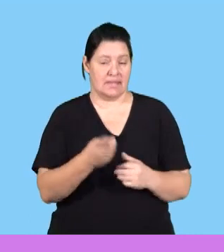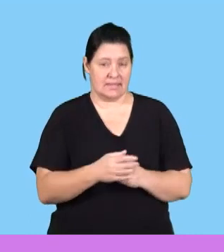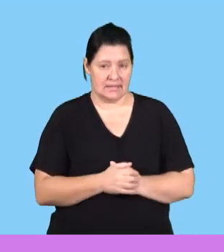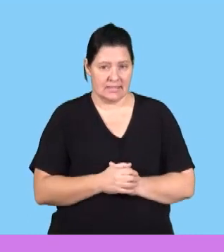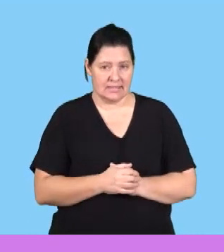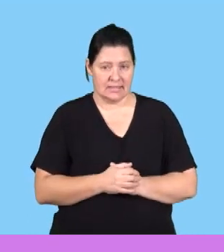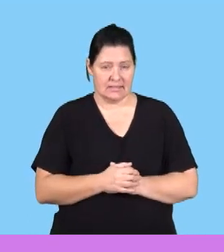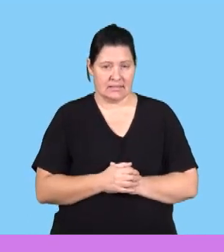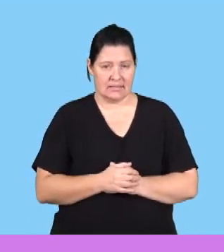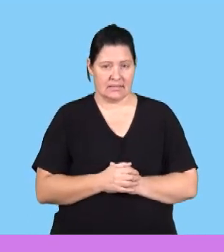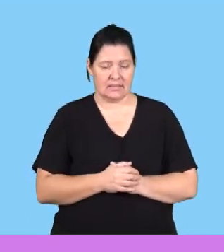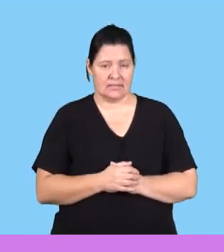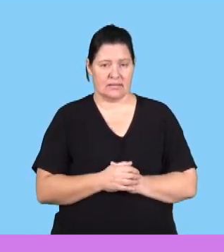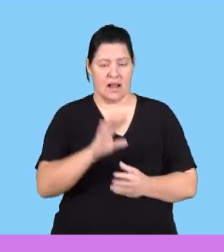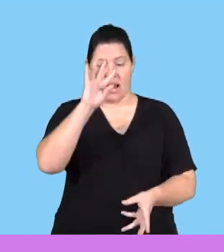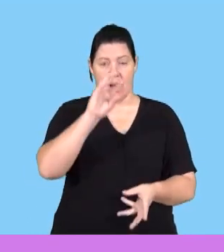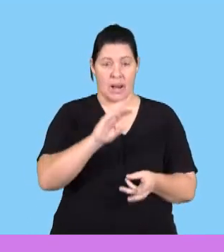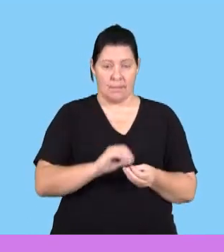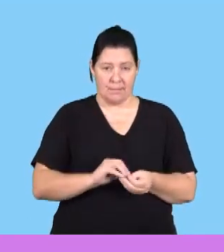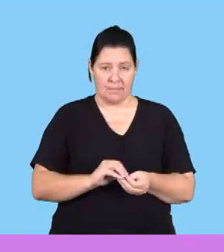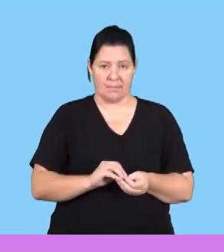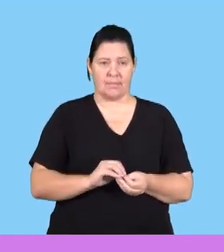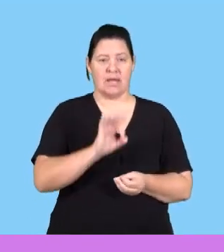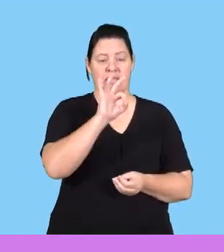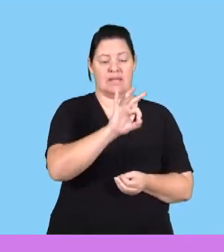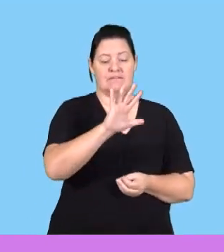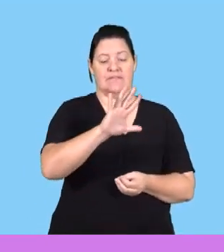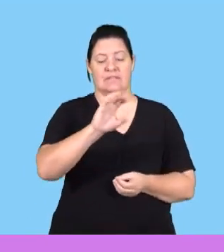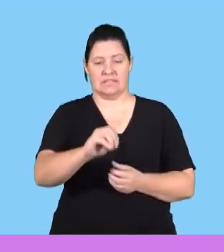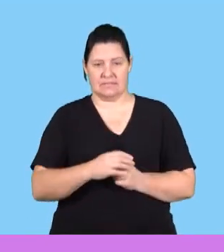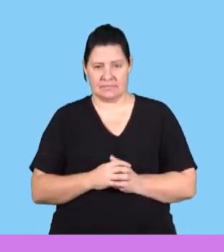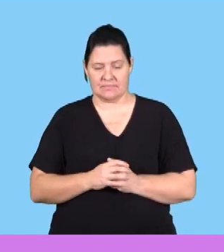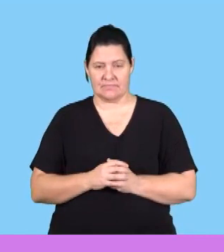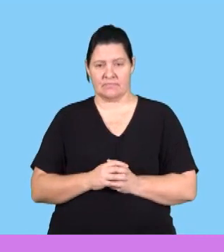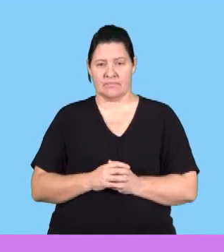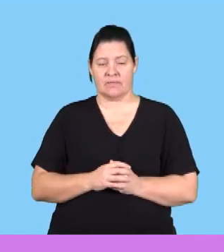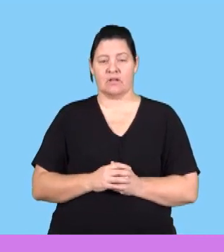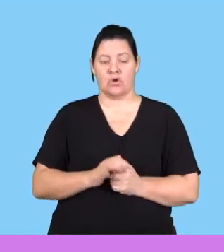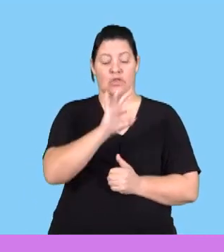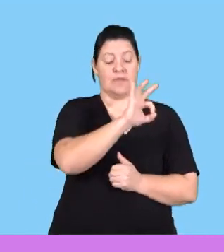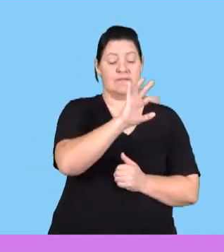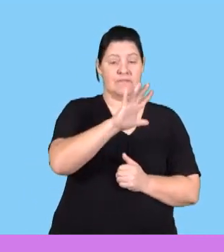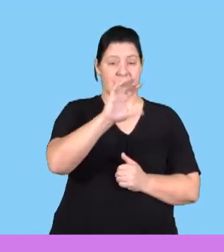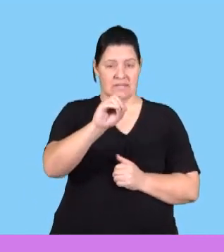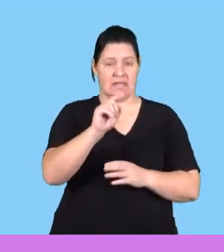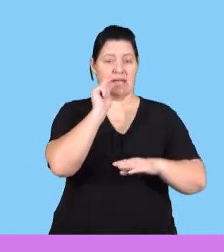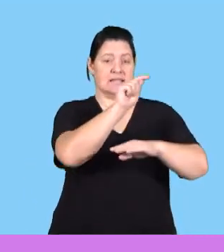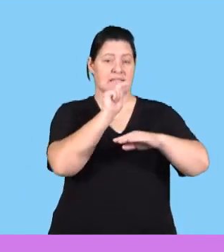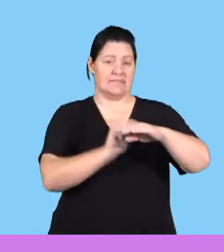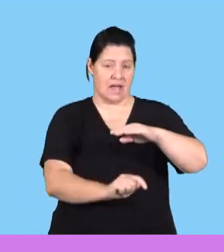lastly, my 18. Right, so if I do this, I get a sum total of 350. So therefore, I'm